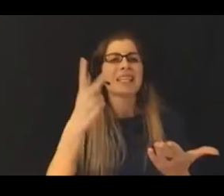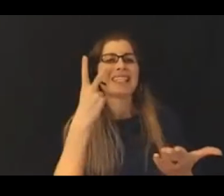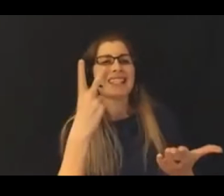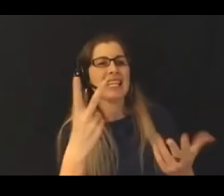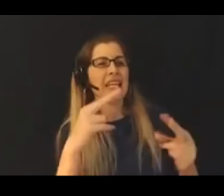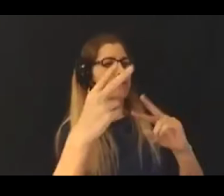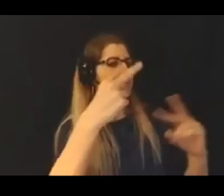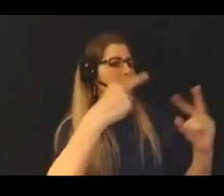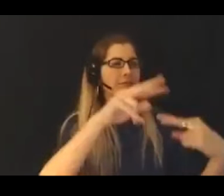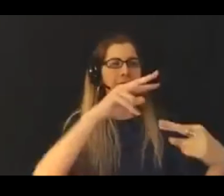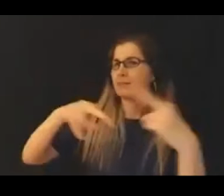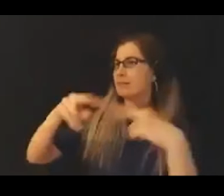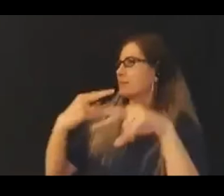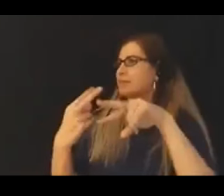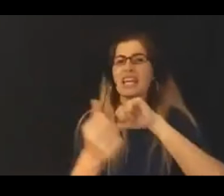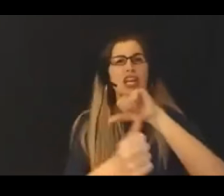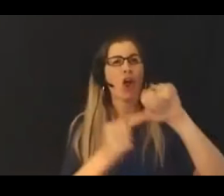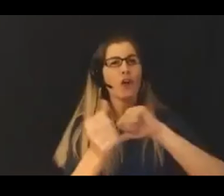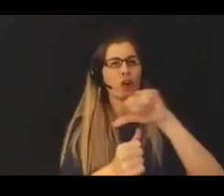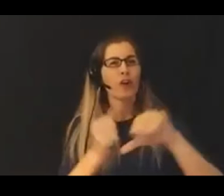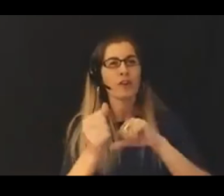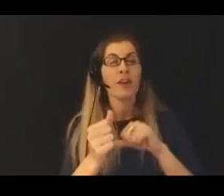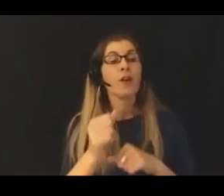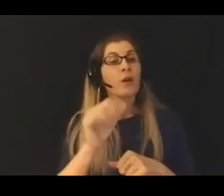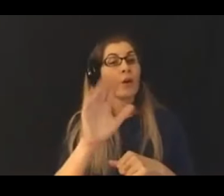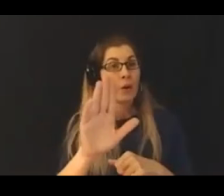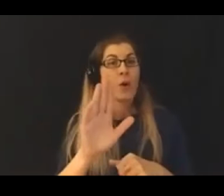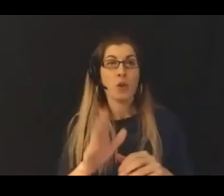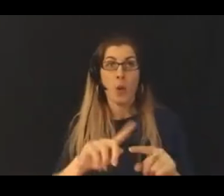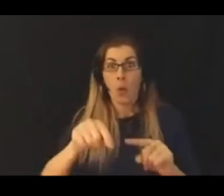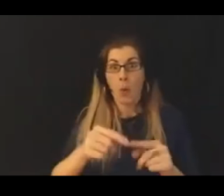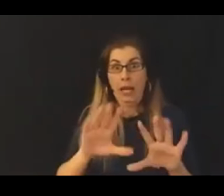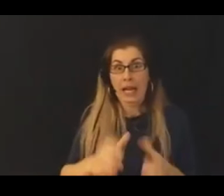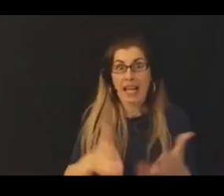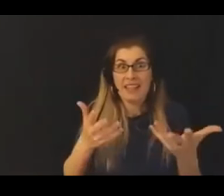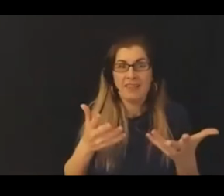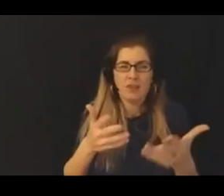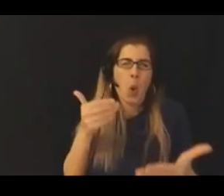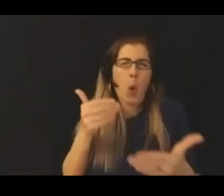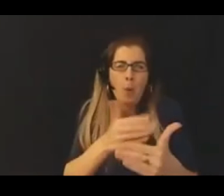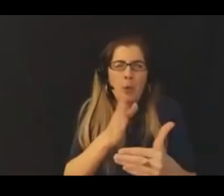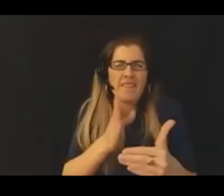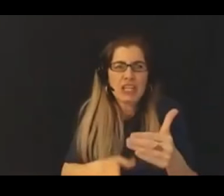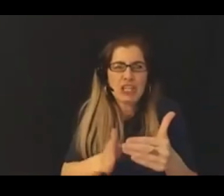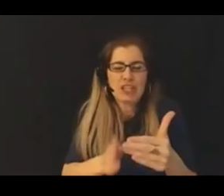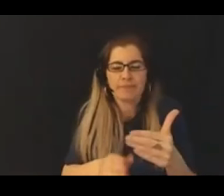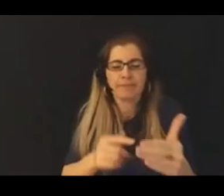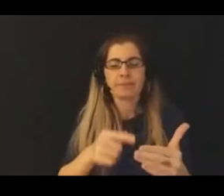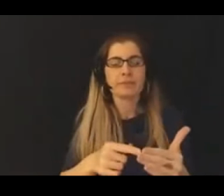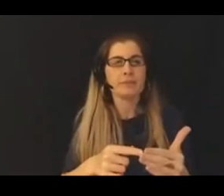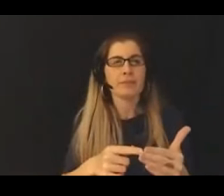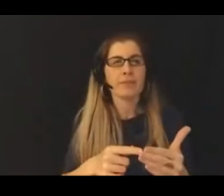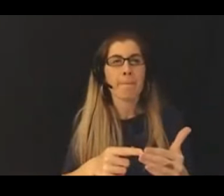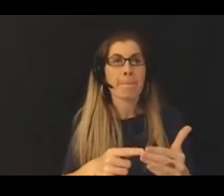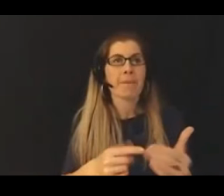And so one thing that I like to do at the end of class, and this is something that the participant mentioned, that they got up the courage to